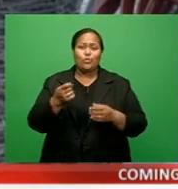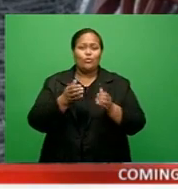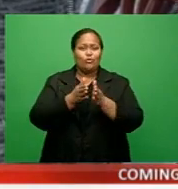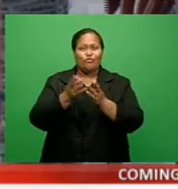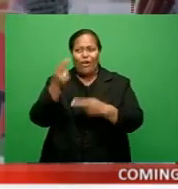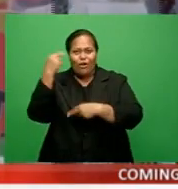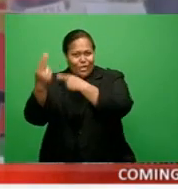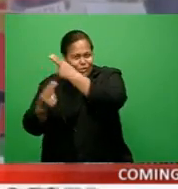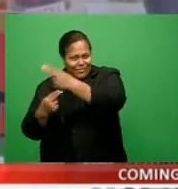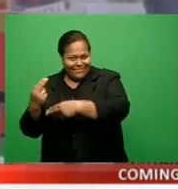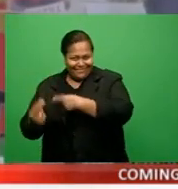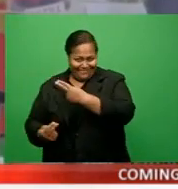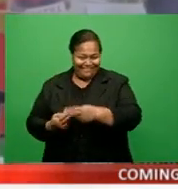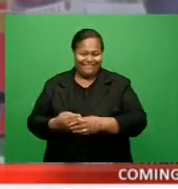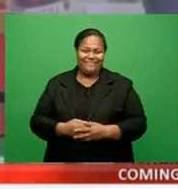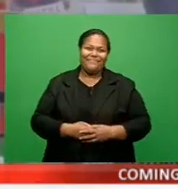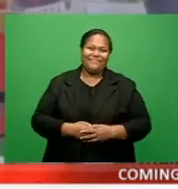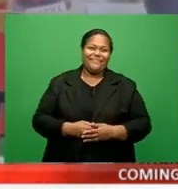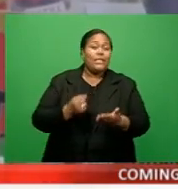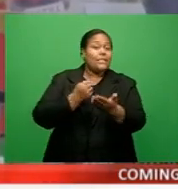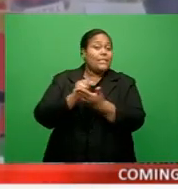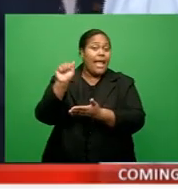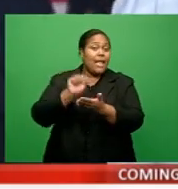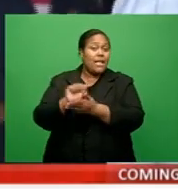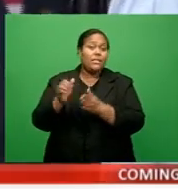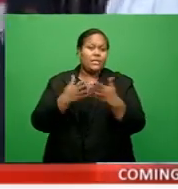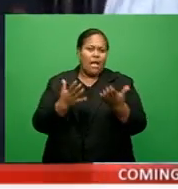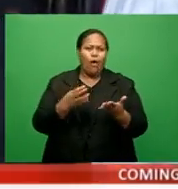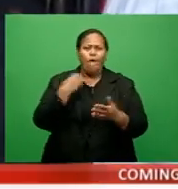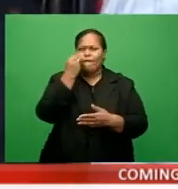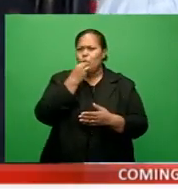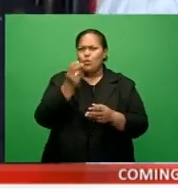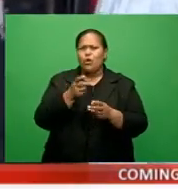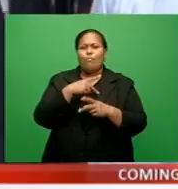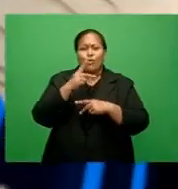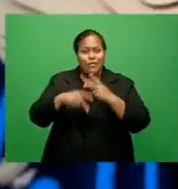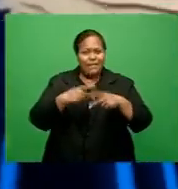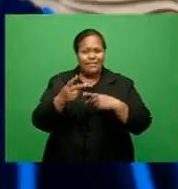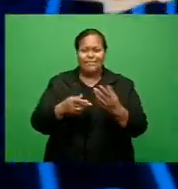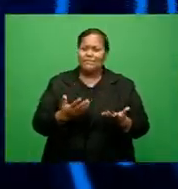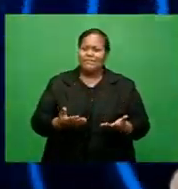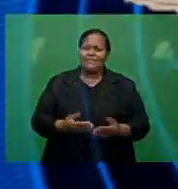generation. And sales rise for food processors.